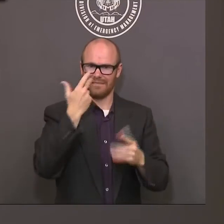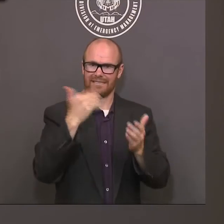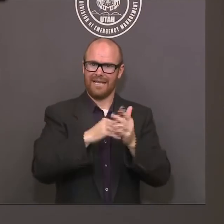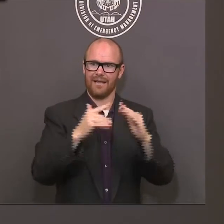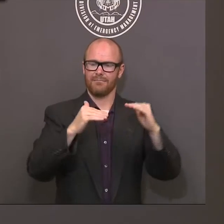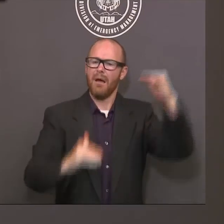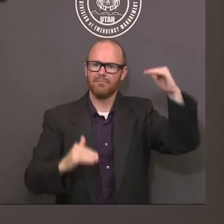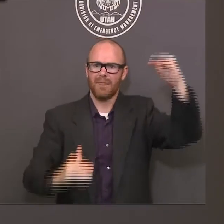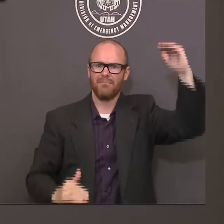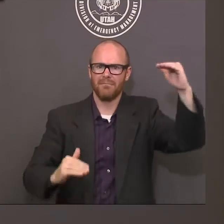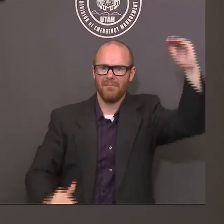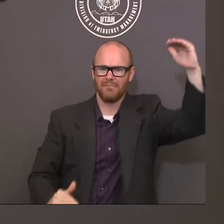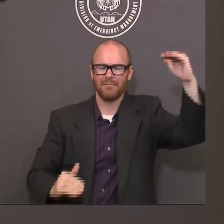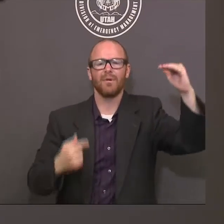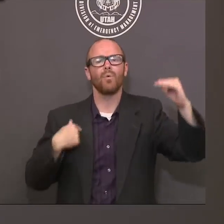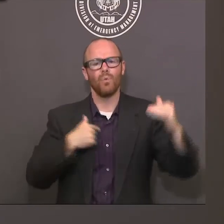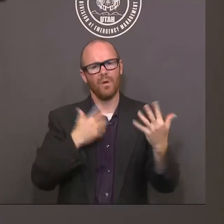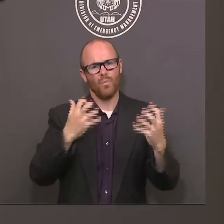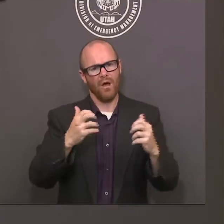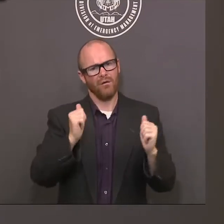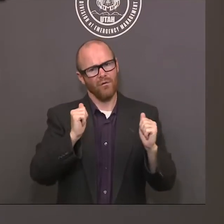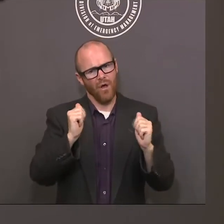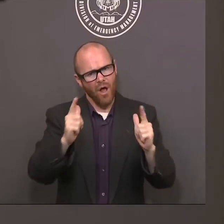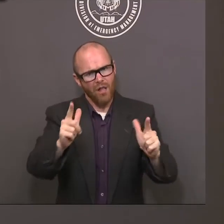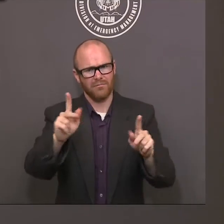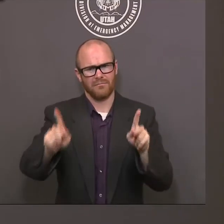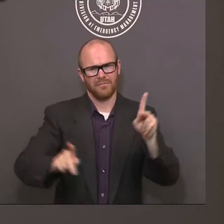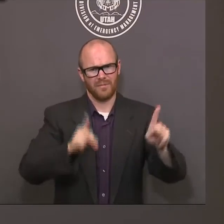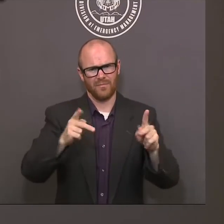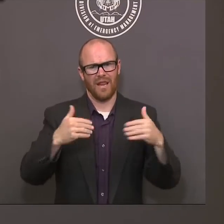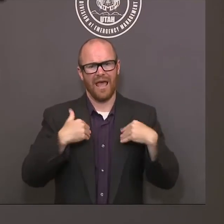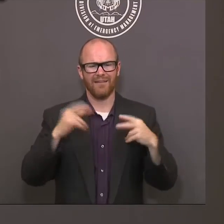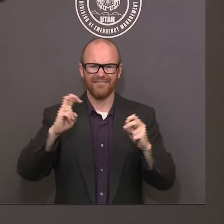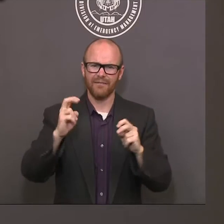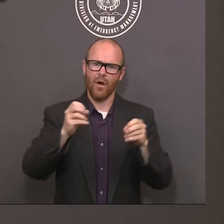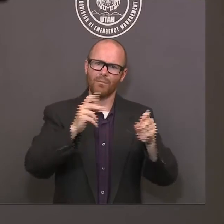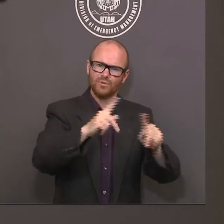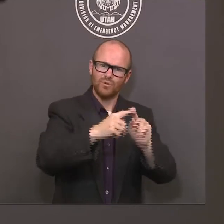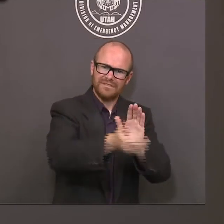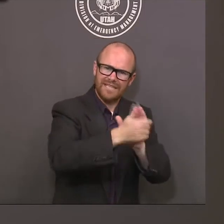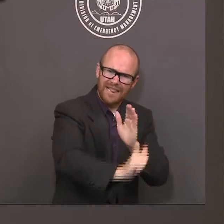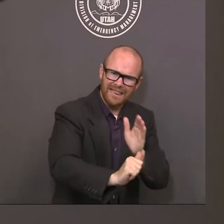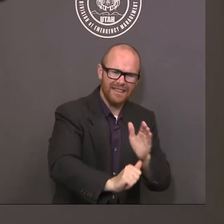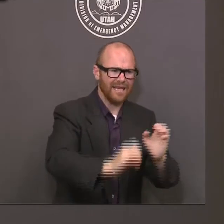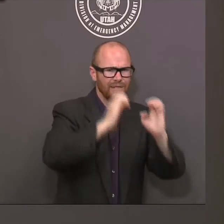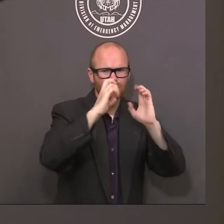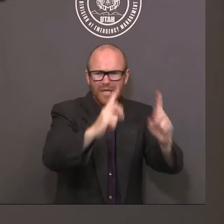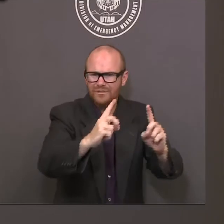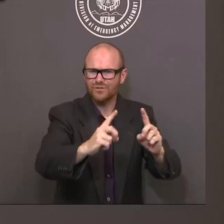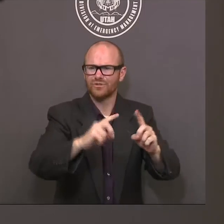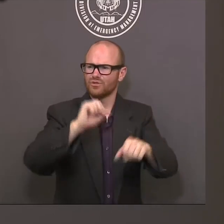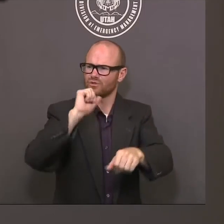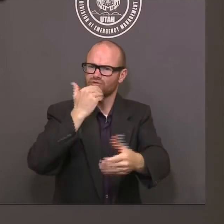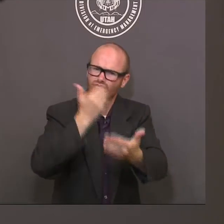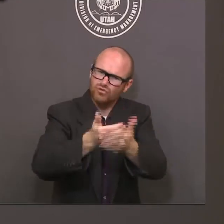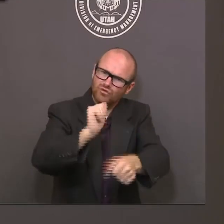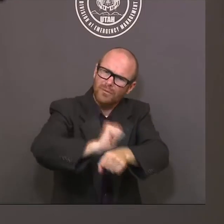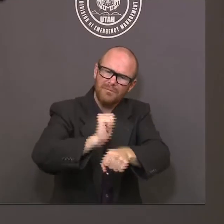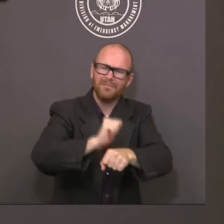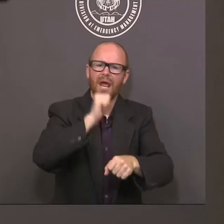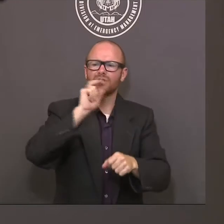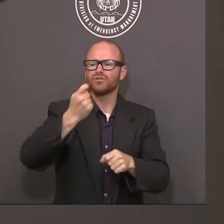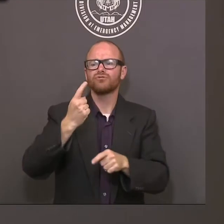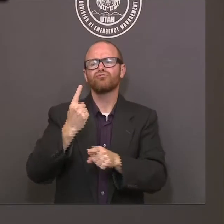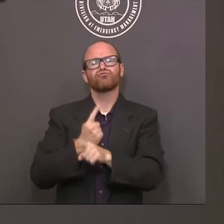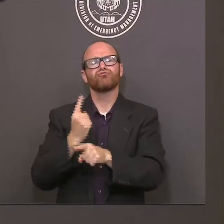We won't rest until everybody has the opportunity to have skills that line up with the demands of the marketplace and get themselves a good